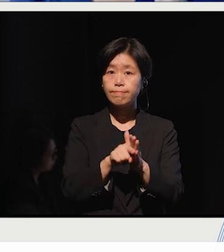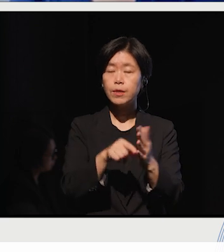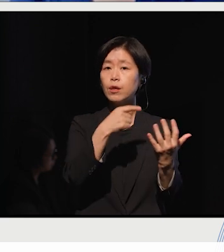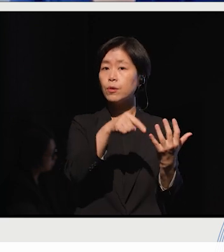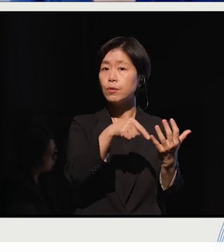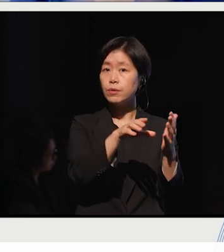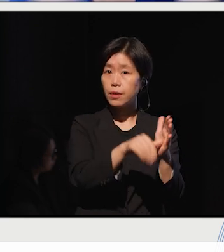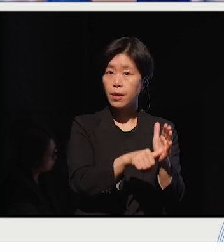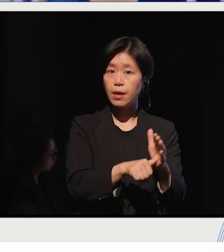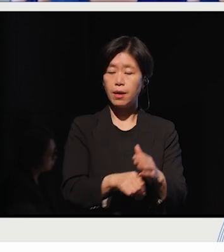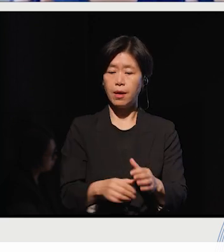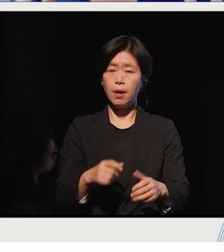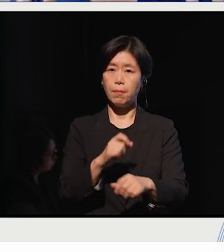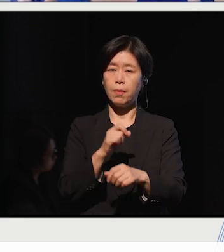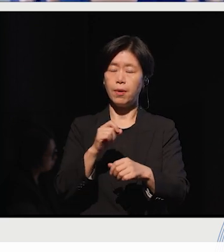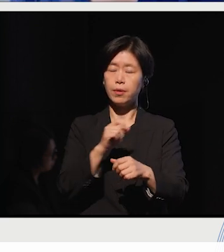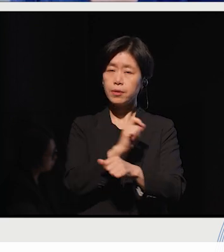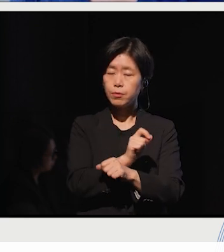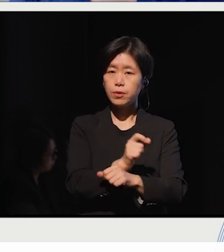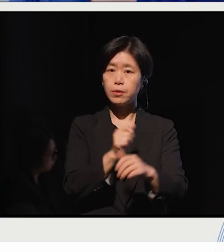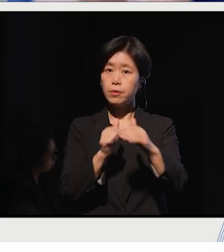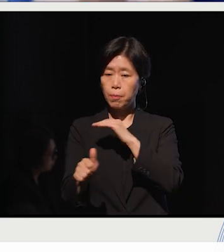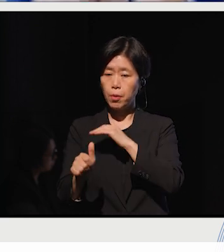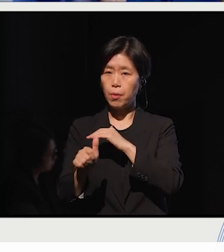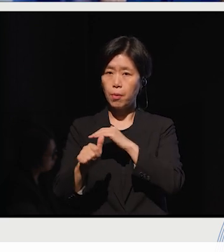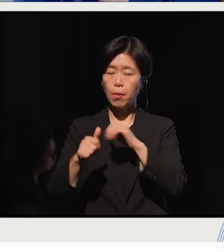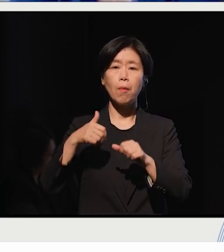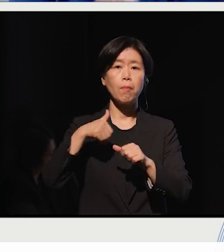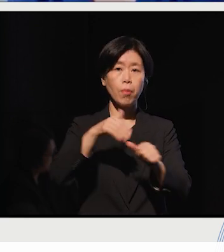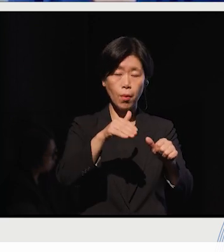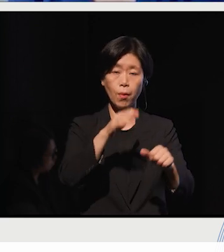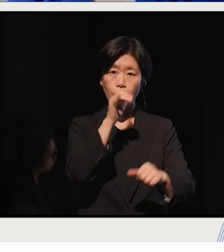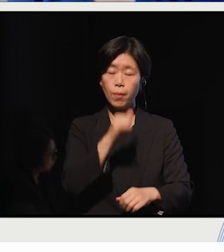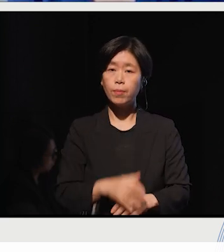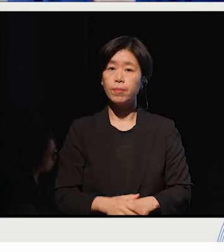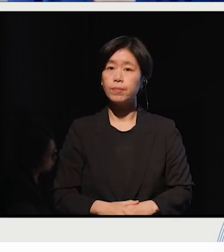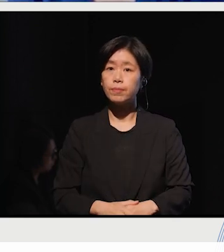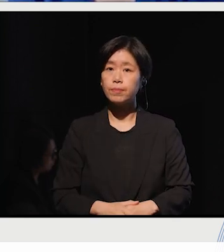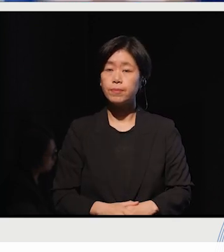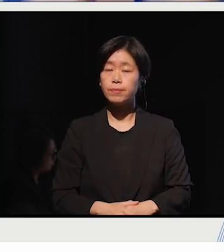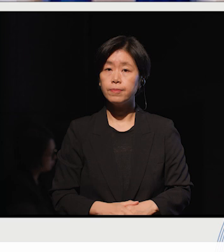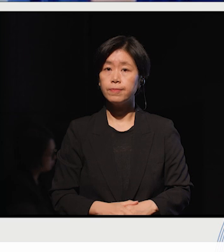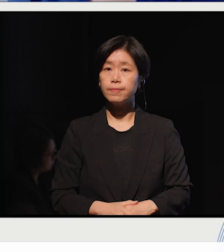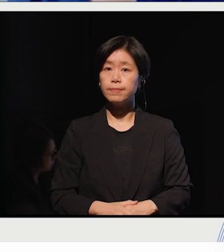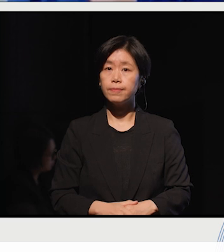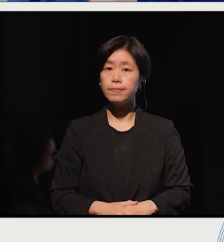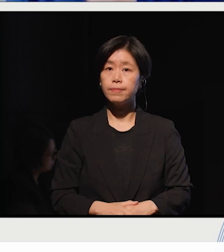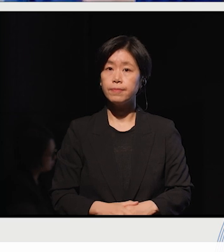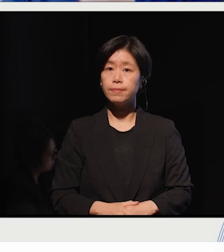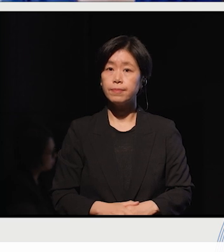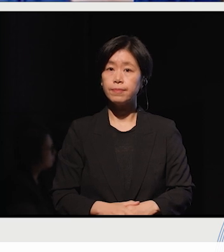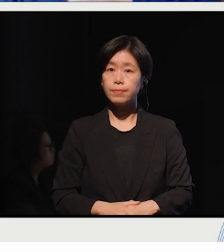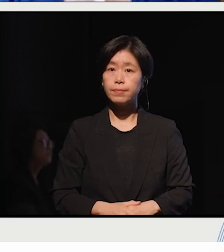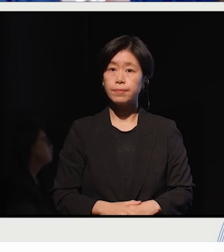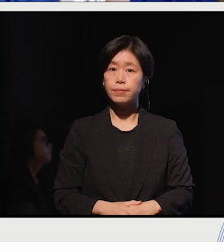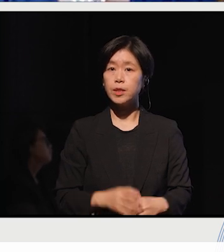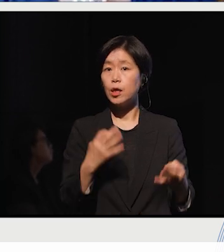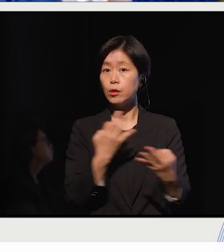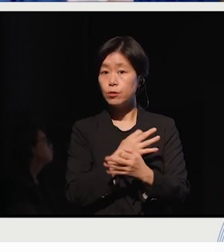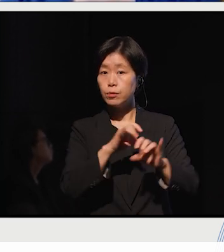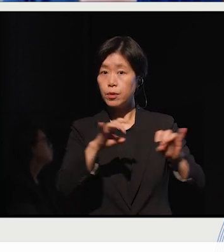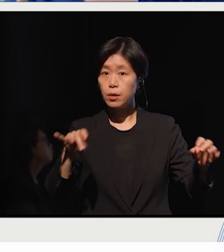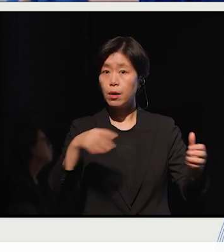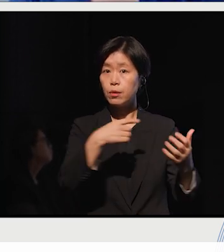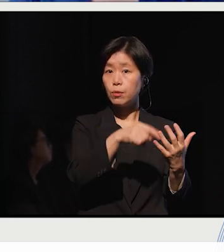new staff are being oriented to the building, they're being given their badges, they're being told what their passwords are